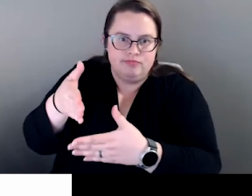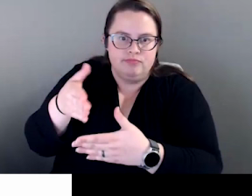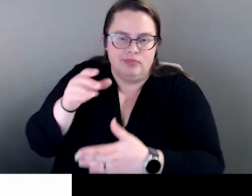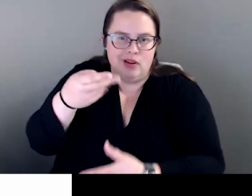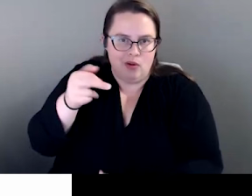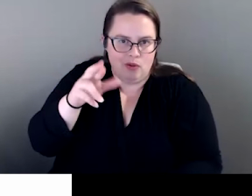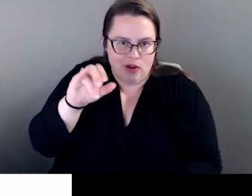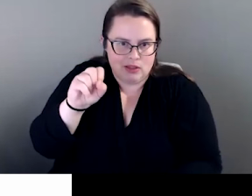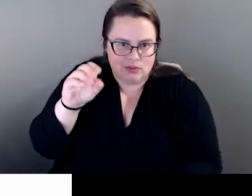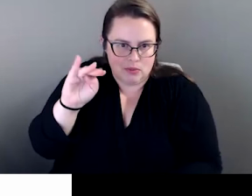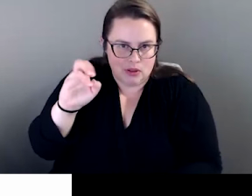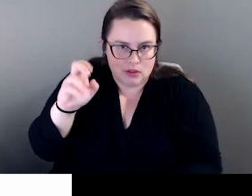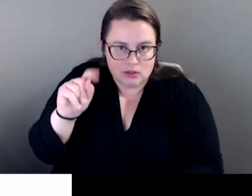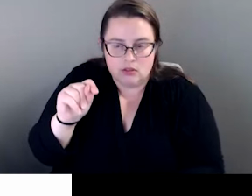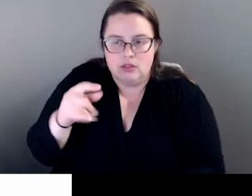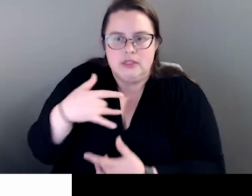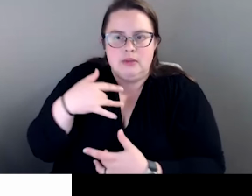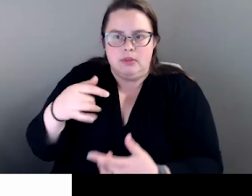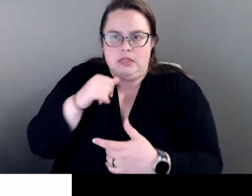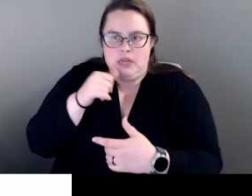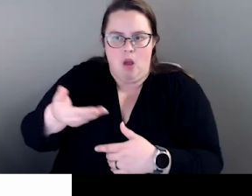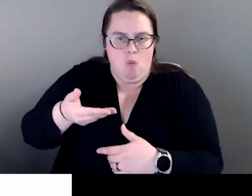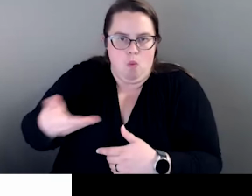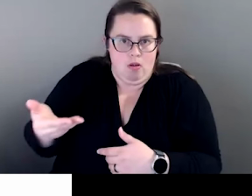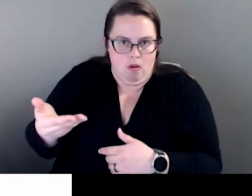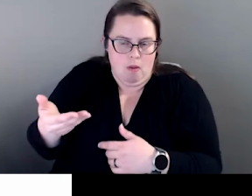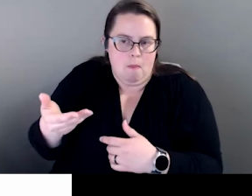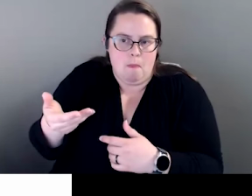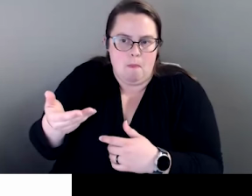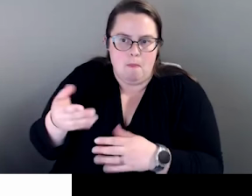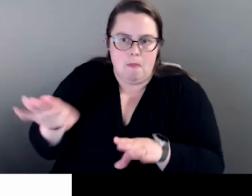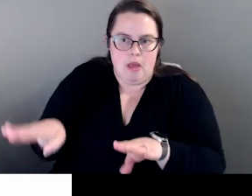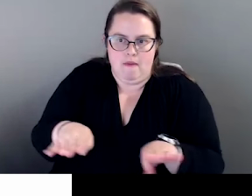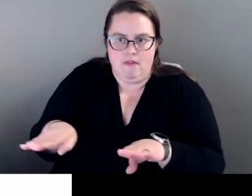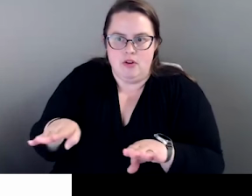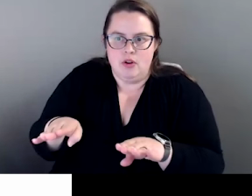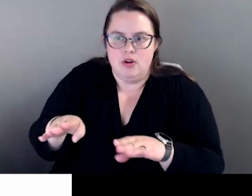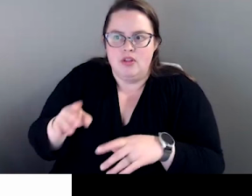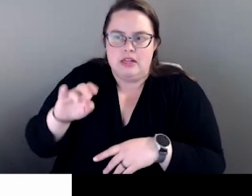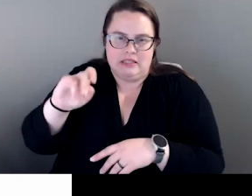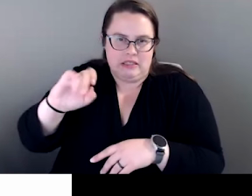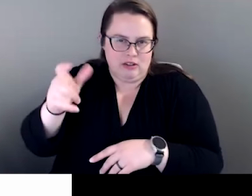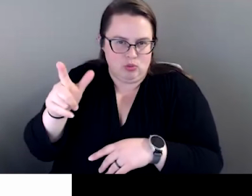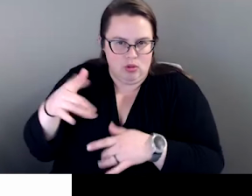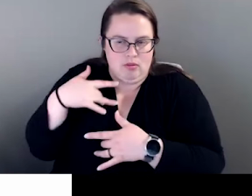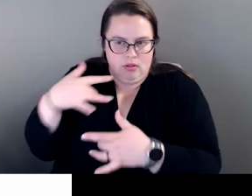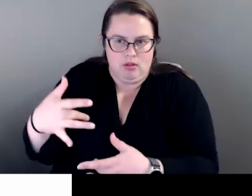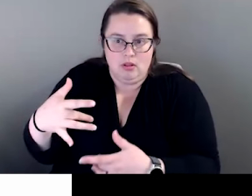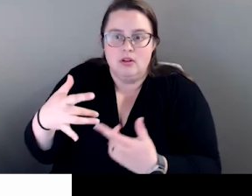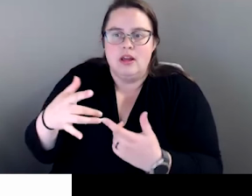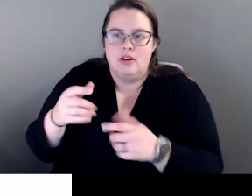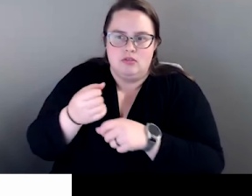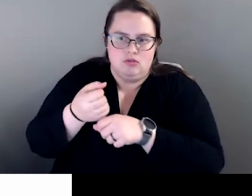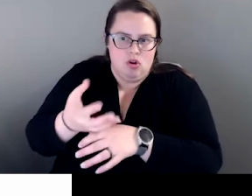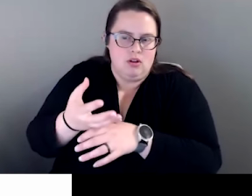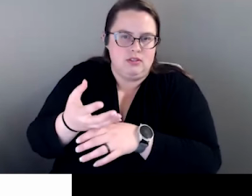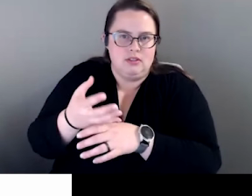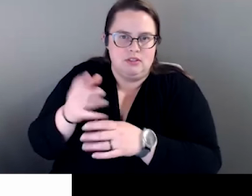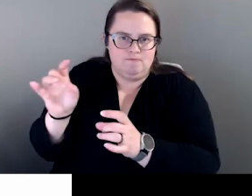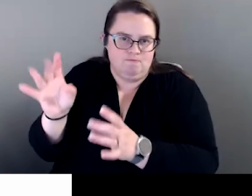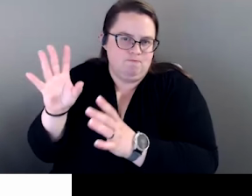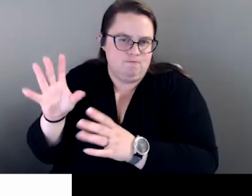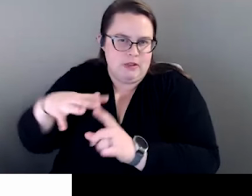generally unwelcome conduct that is sexual in nature, and it creates a hostile environment. And so there